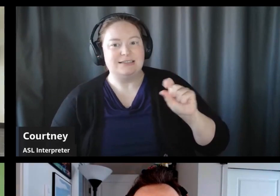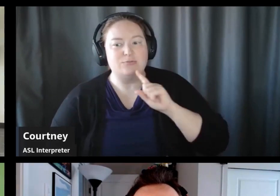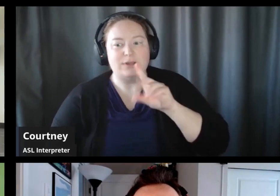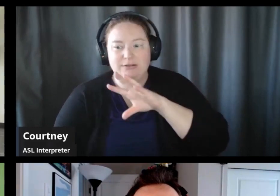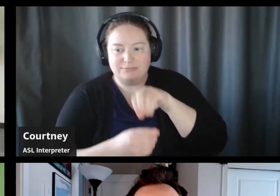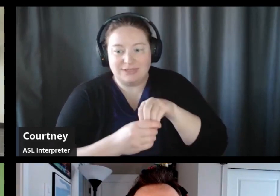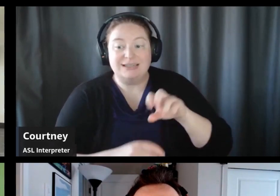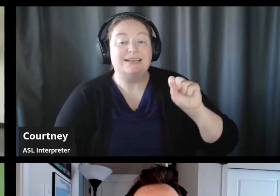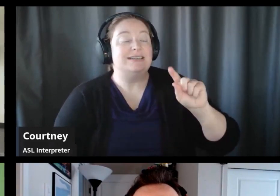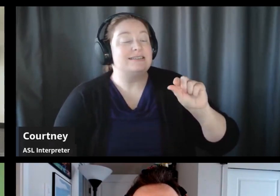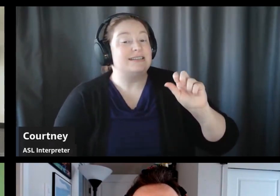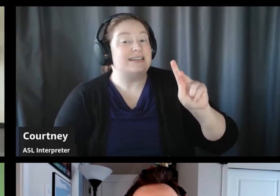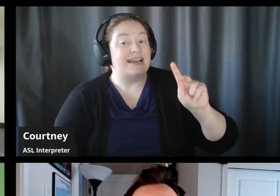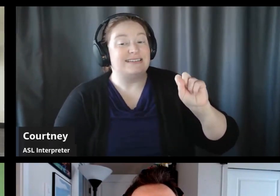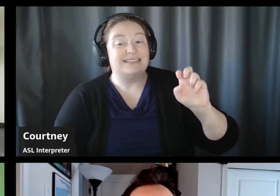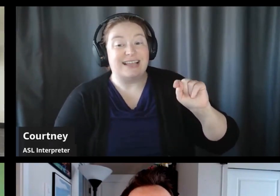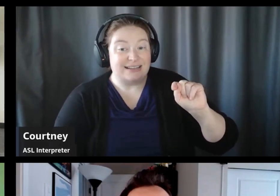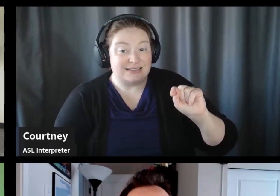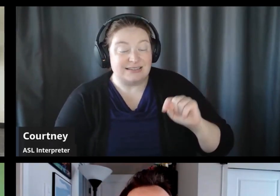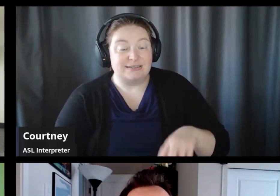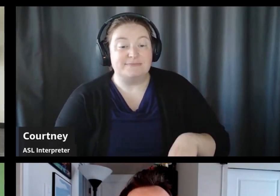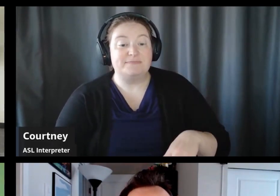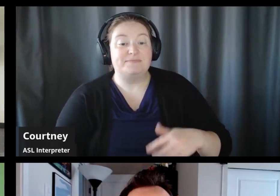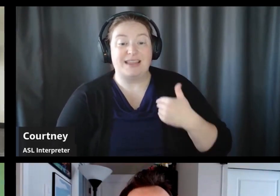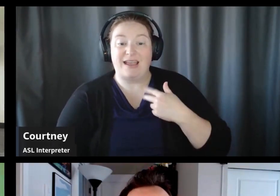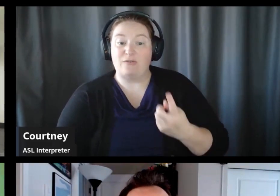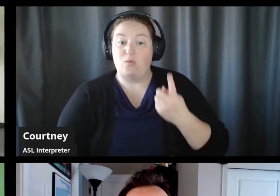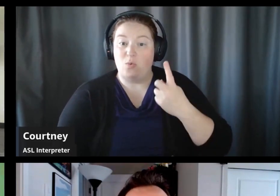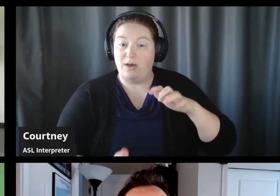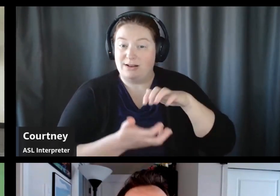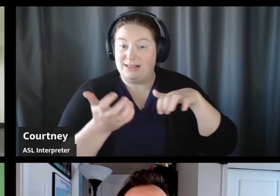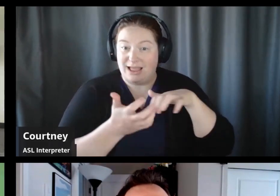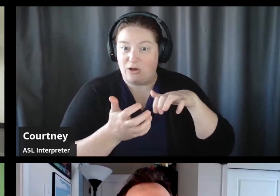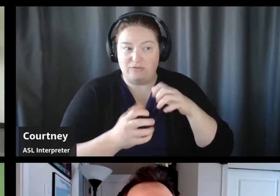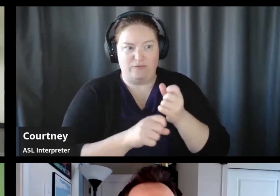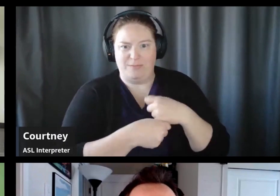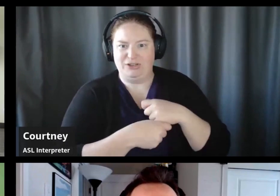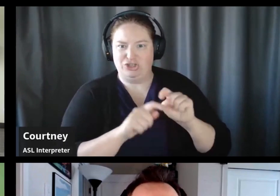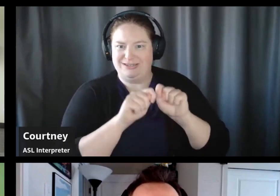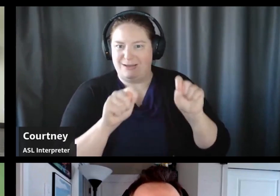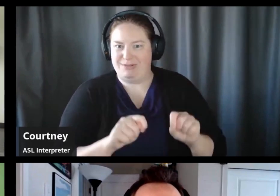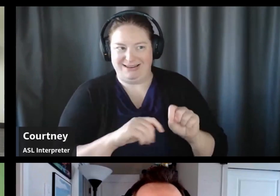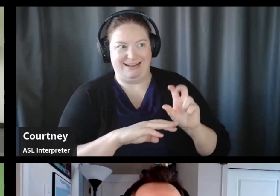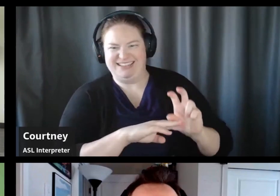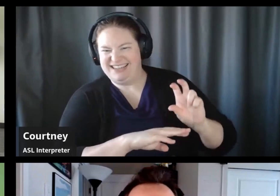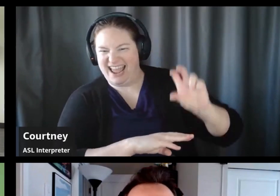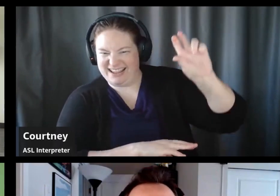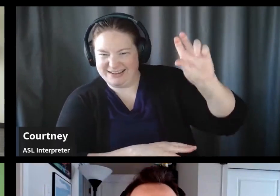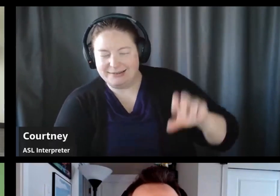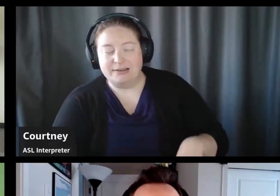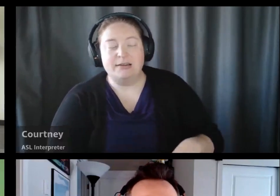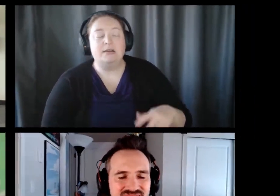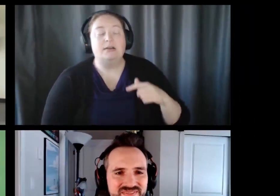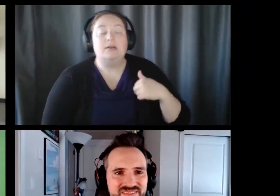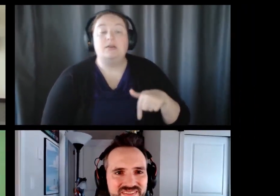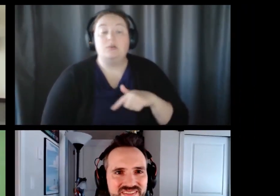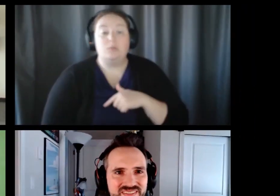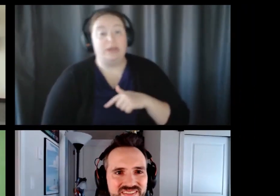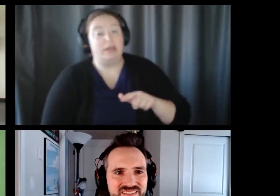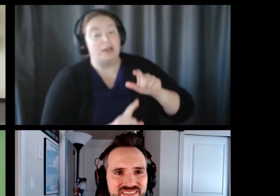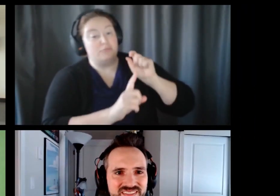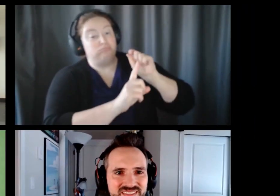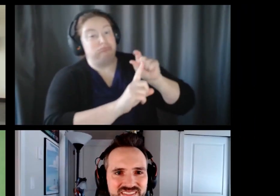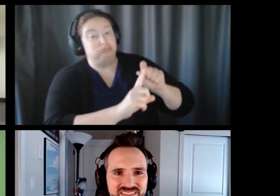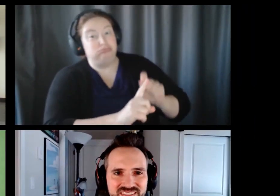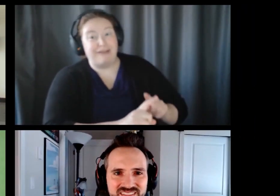really does is that you have a singular CloudFormation template or a stack, right? And we kind of go and blast that stack out,